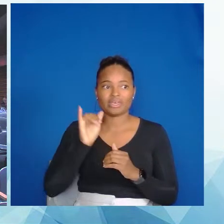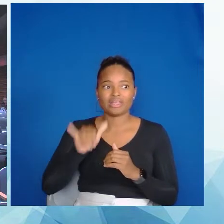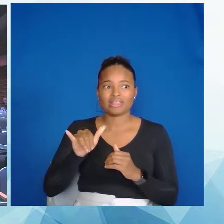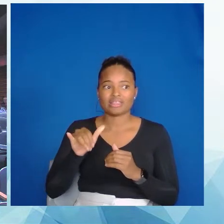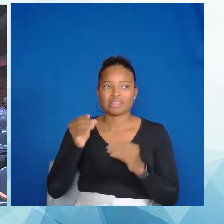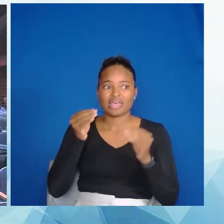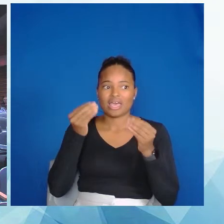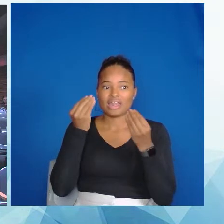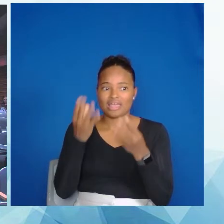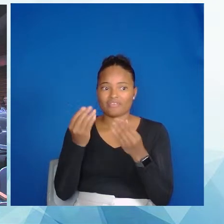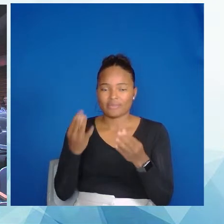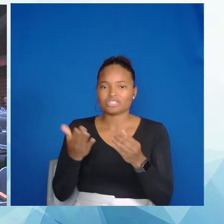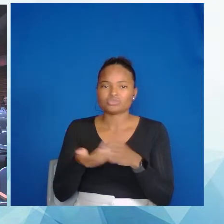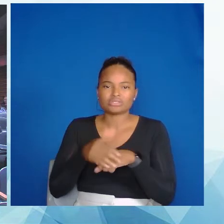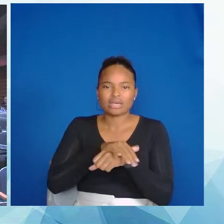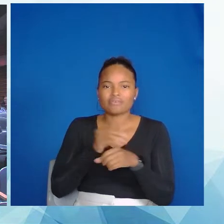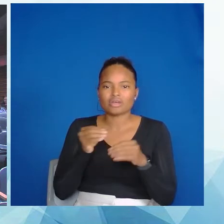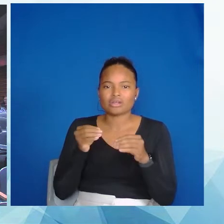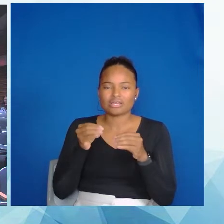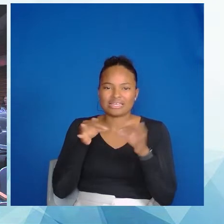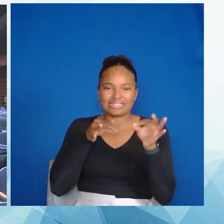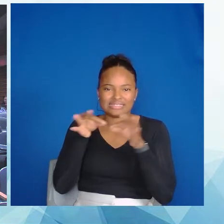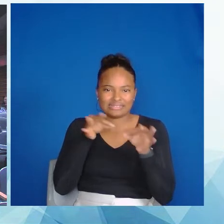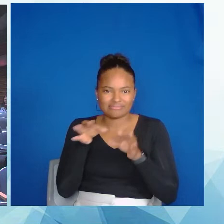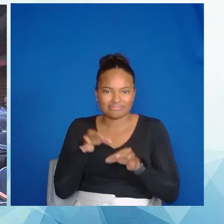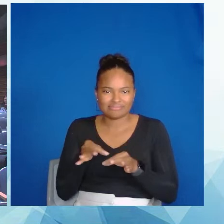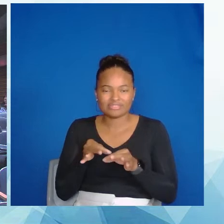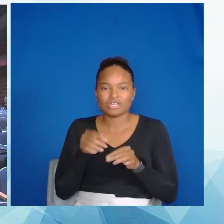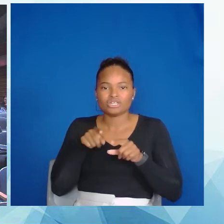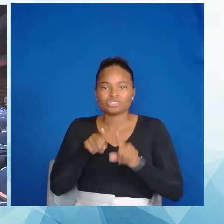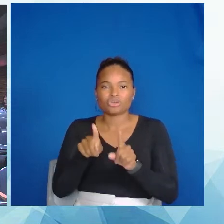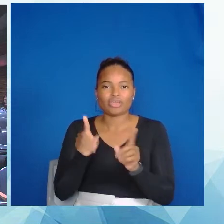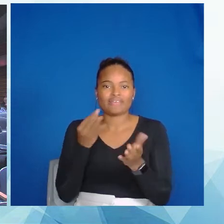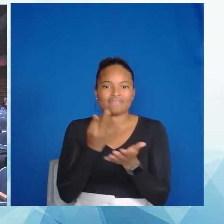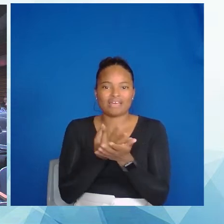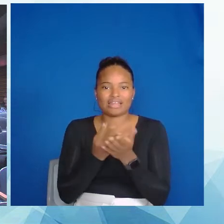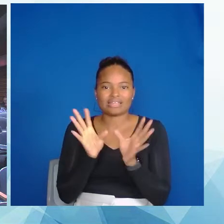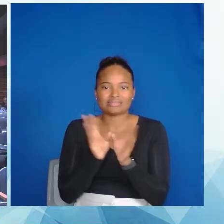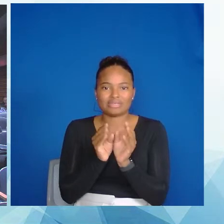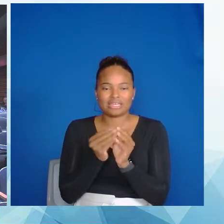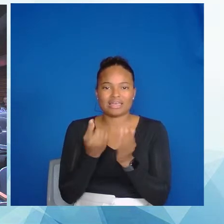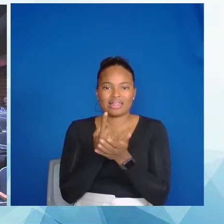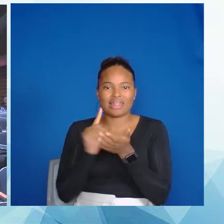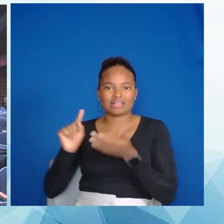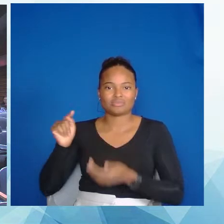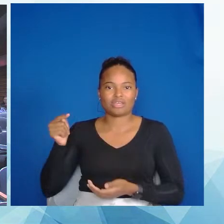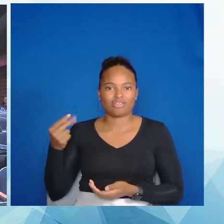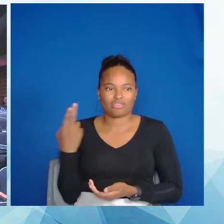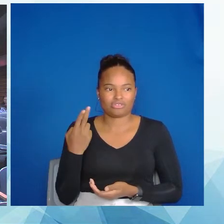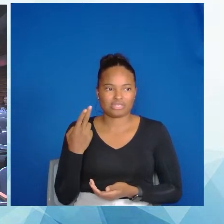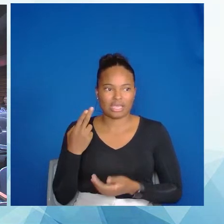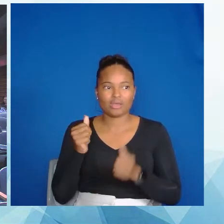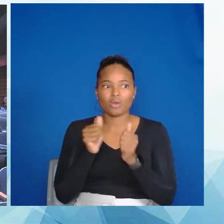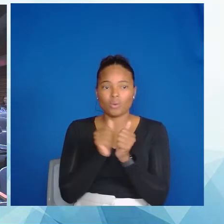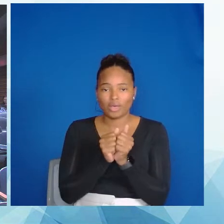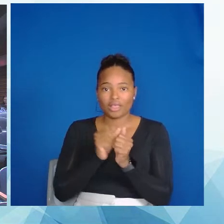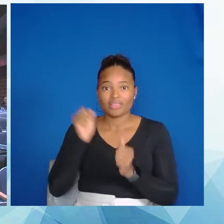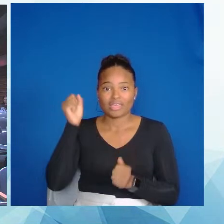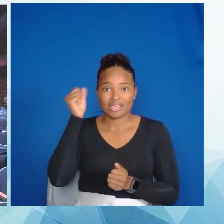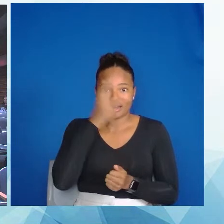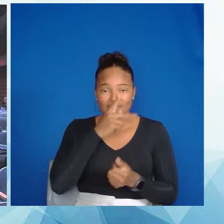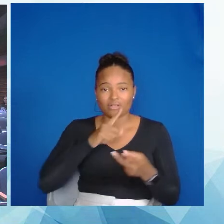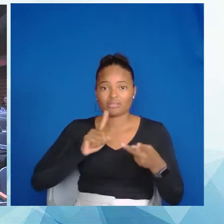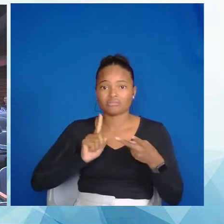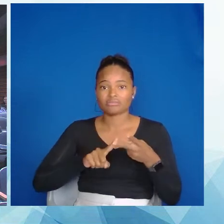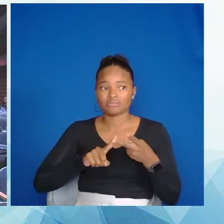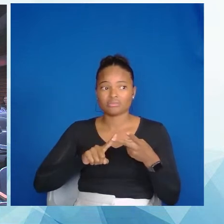our most recent Finance Committee meeting that was held last Thursday, October 26th, with Board President Kneifel and Board